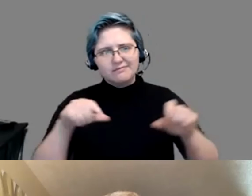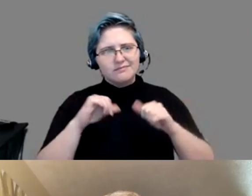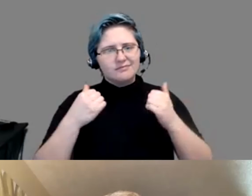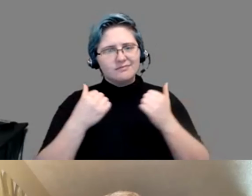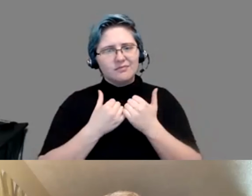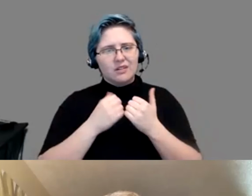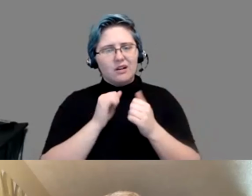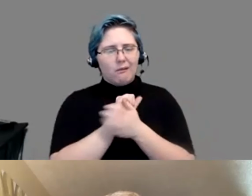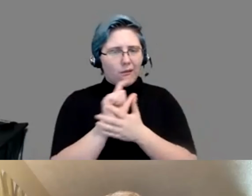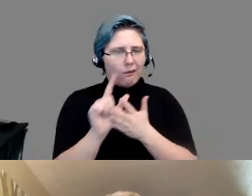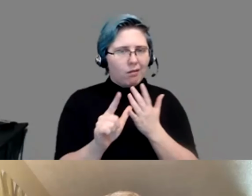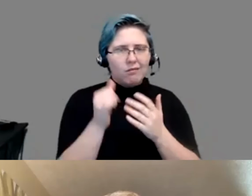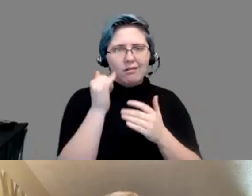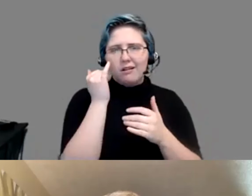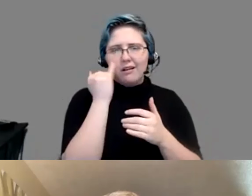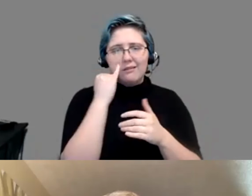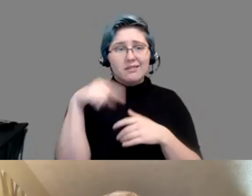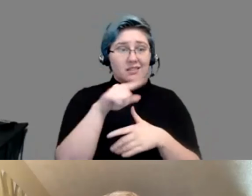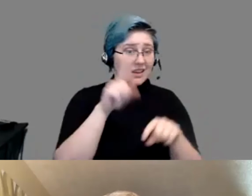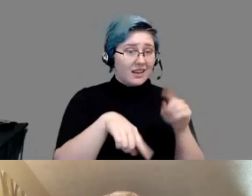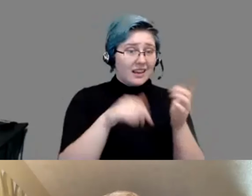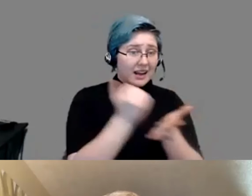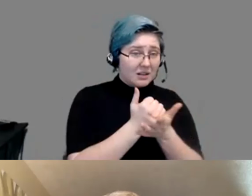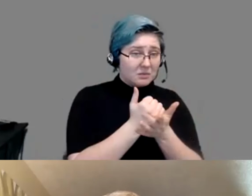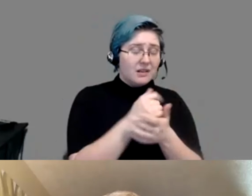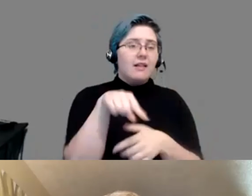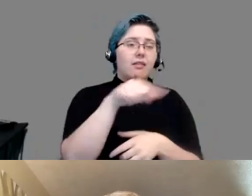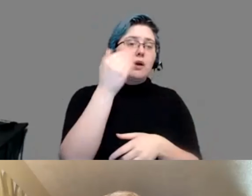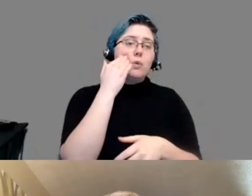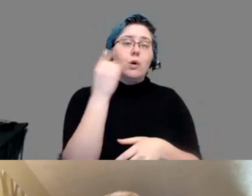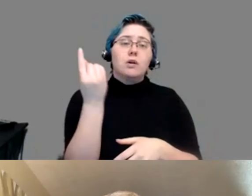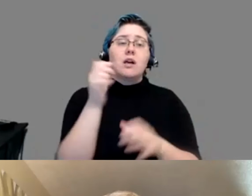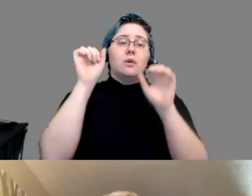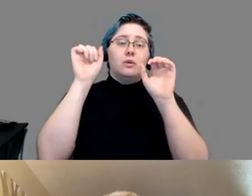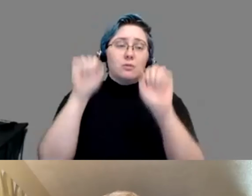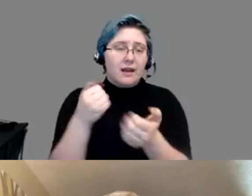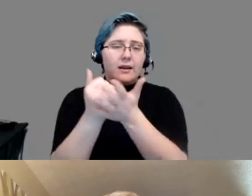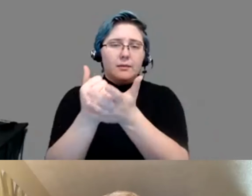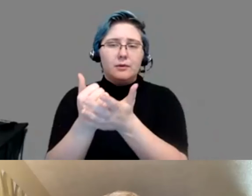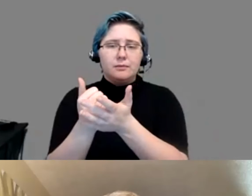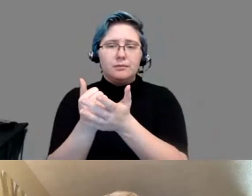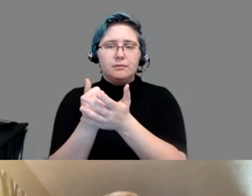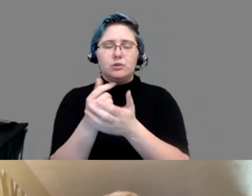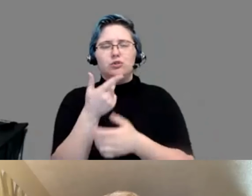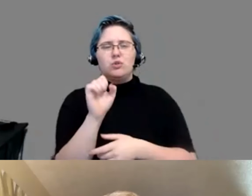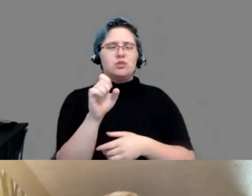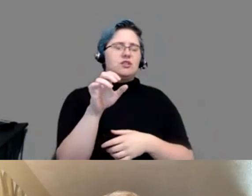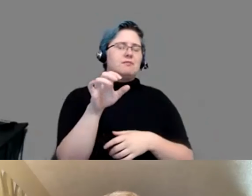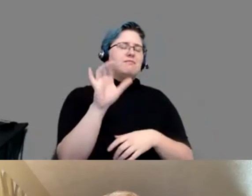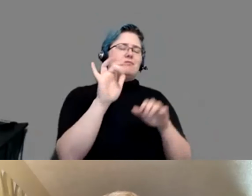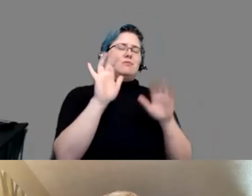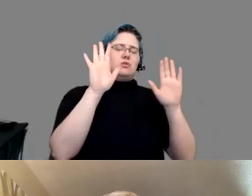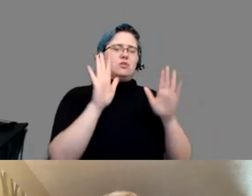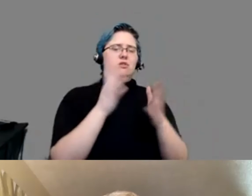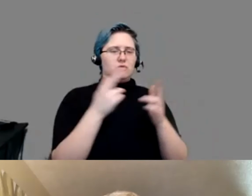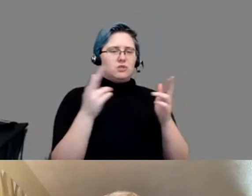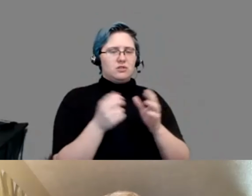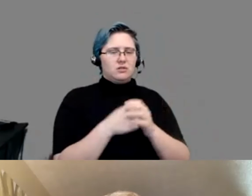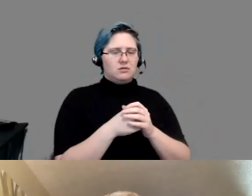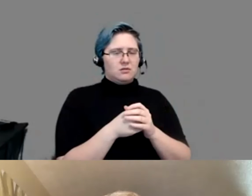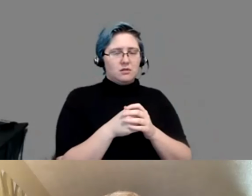if they can't help you, they know who can. those are great resources. George, All right.